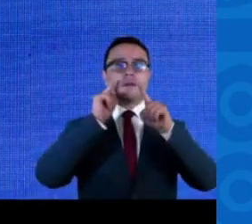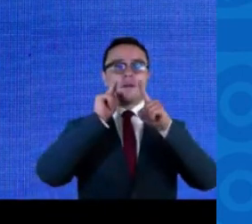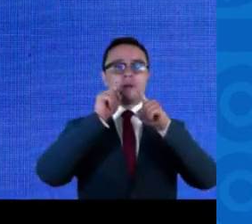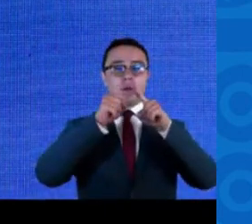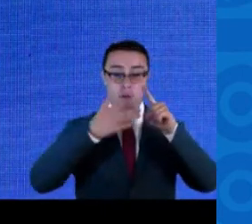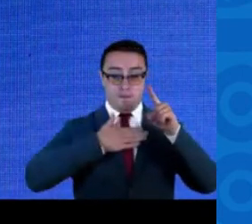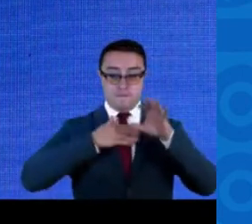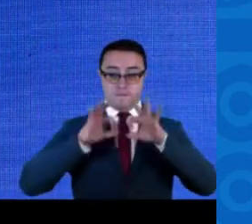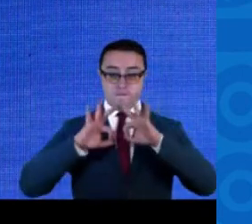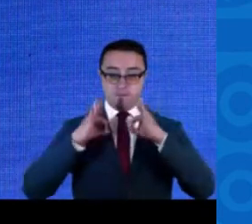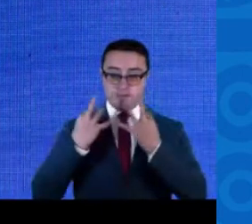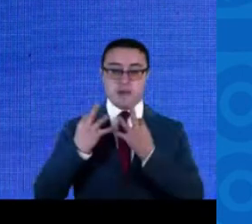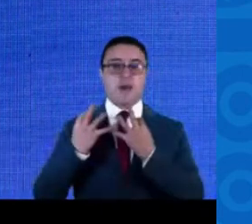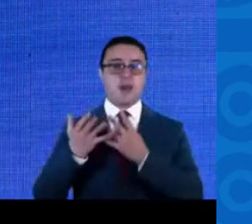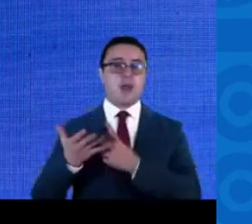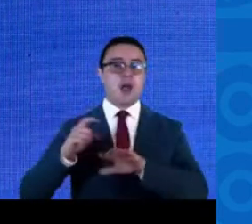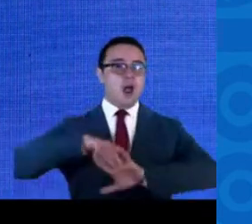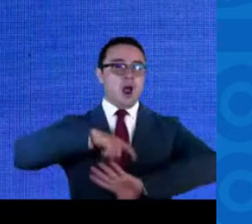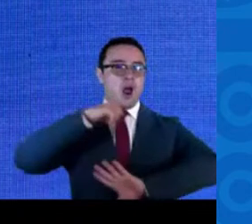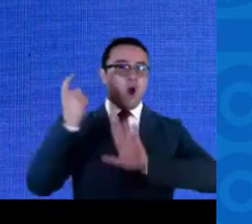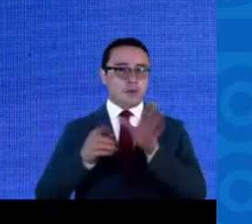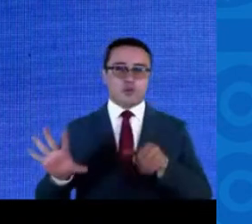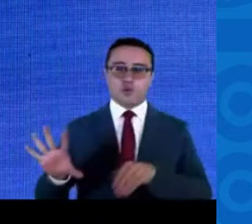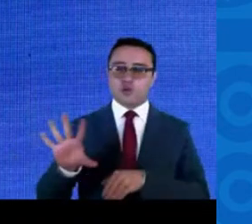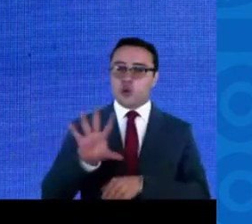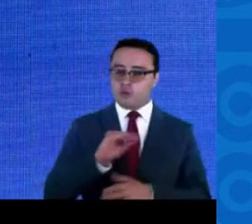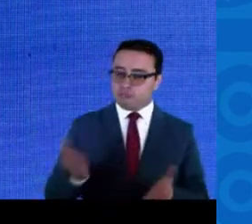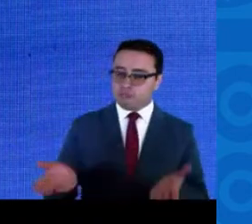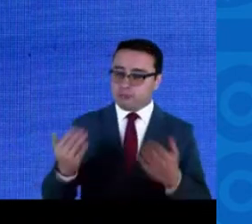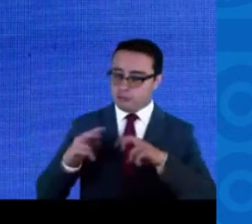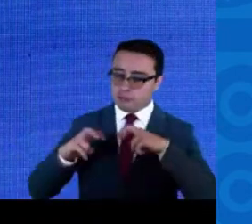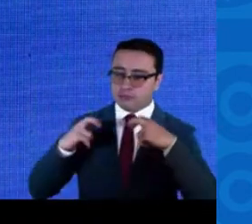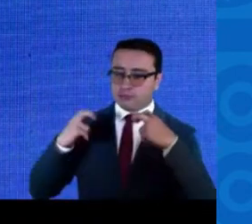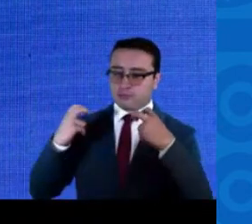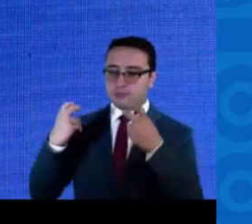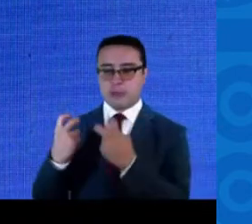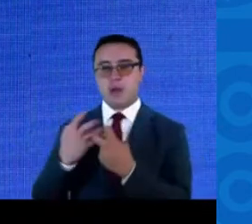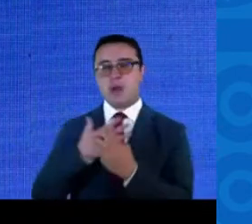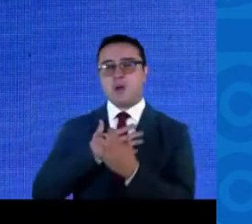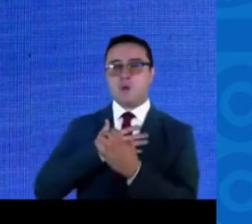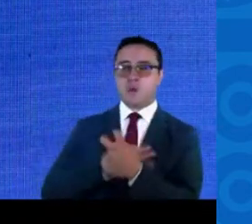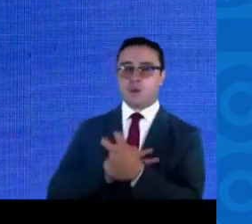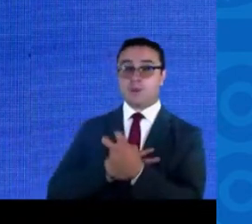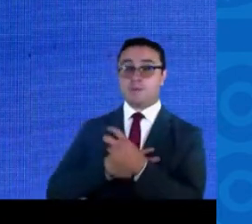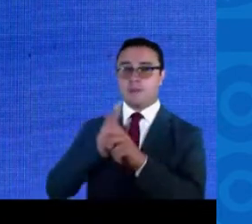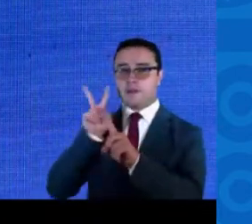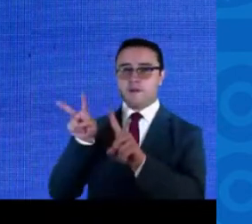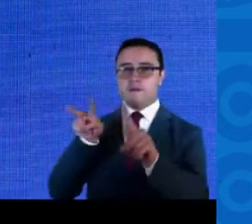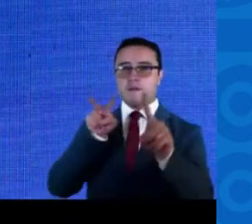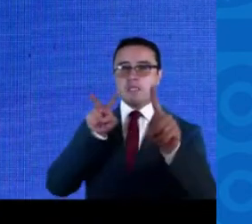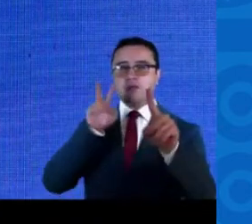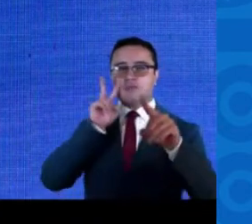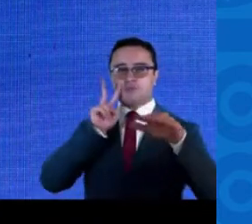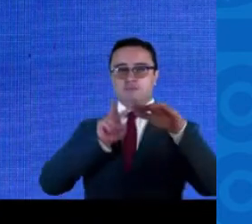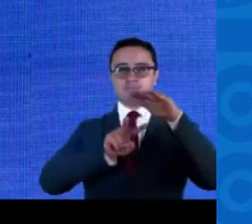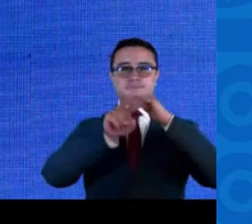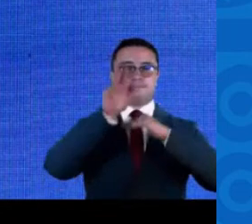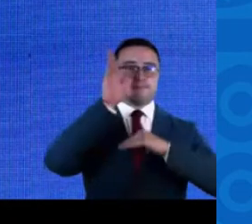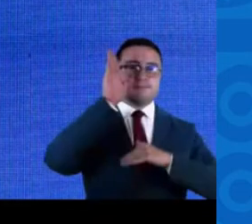can have that on my table for my family to be complete and with a projection of future that